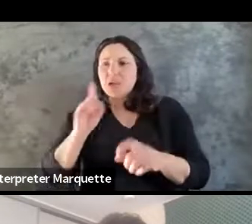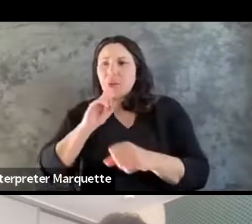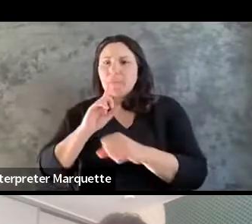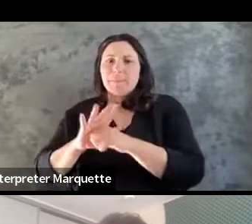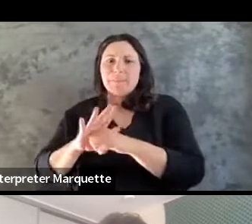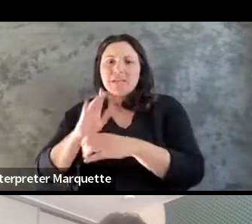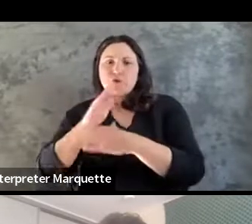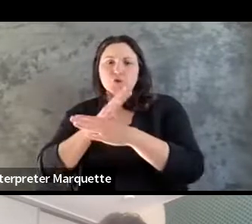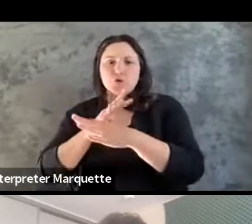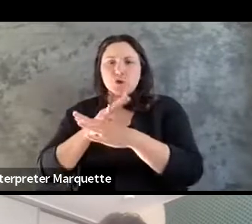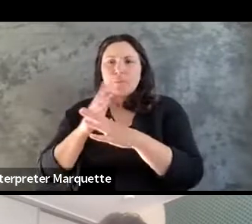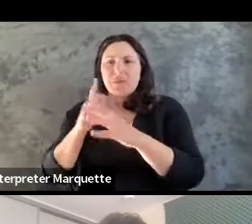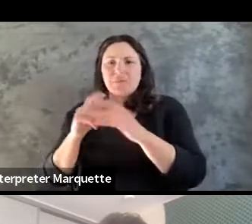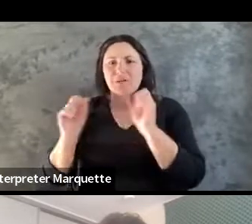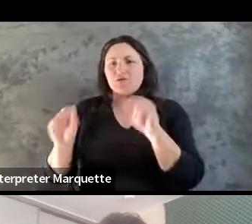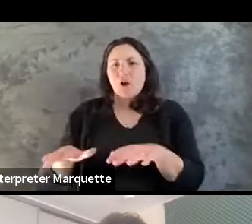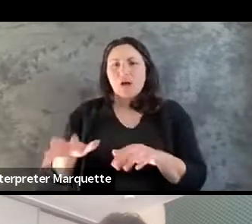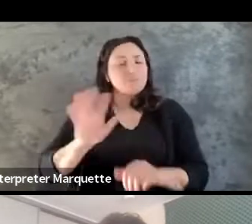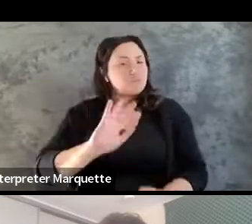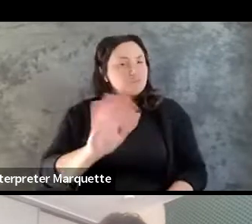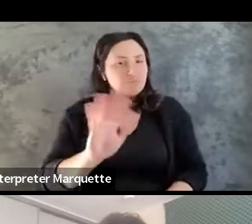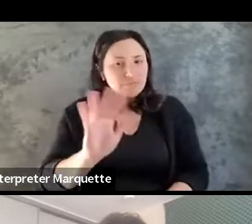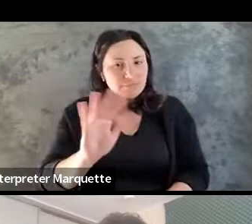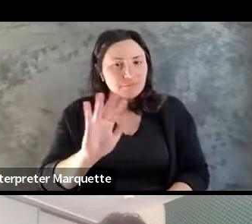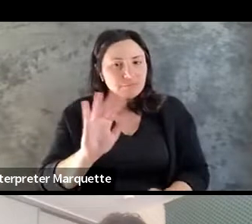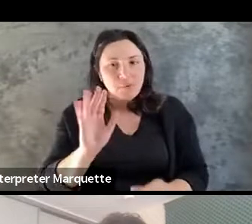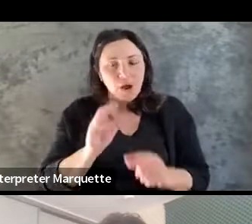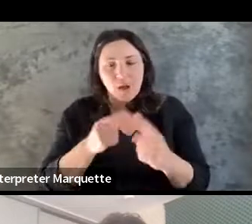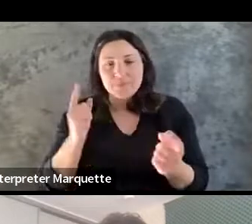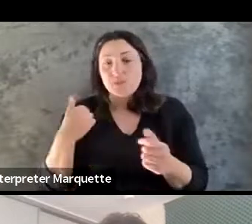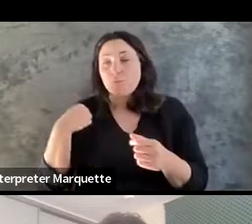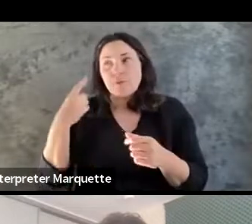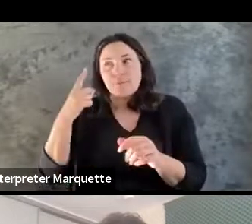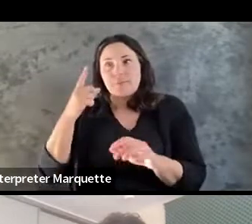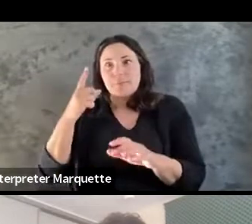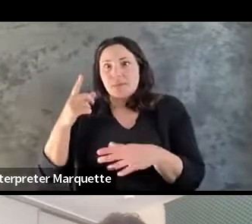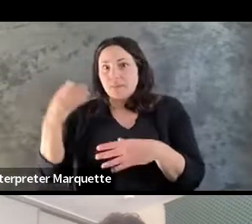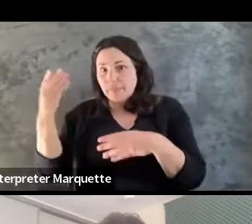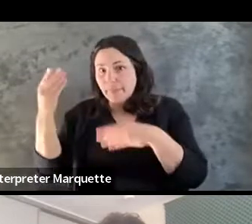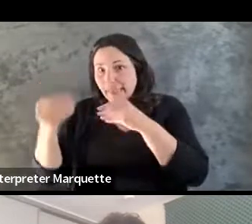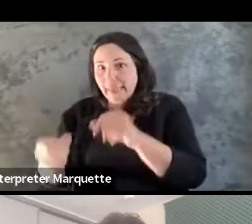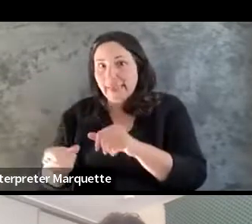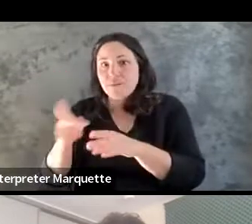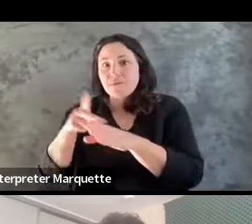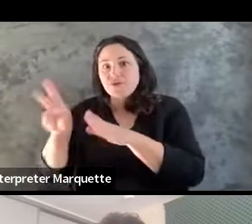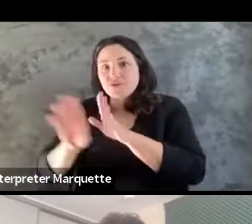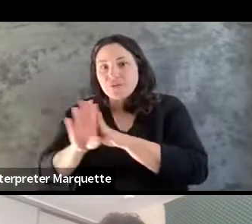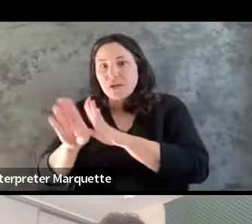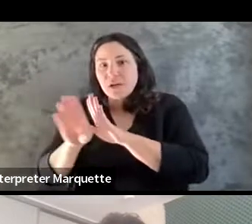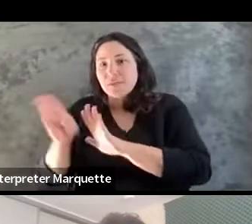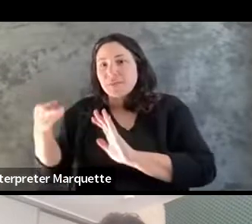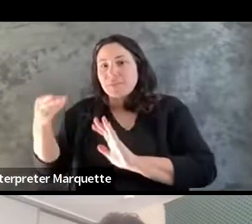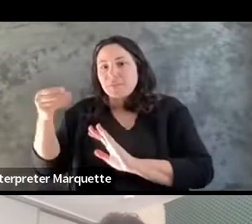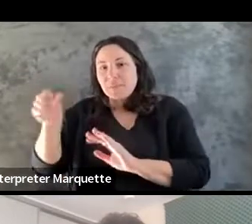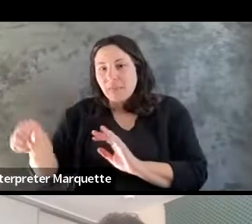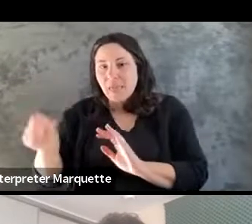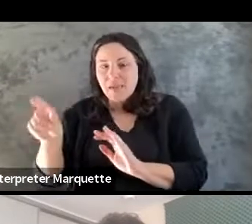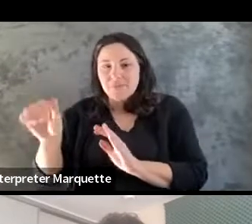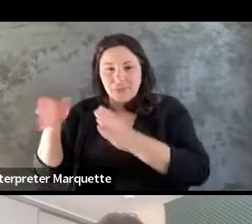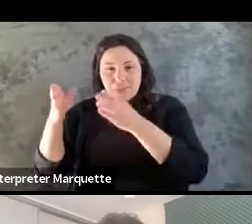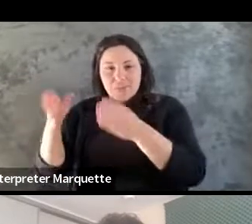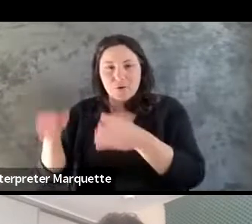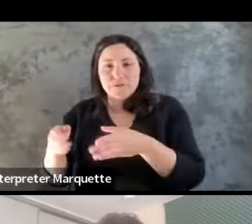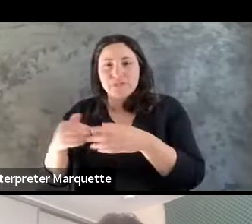German. It's actually quite the opposite. So we've been paying for a position, we've been paying for professional development, we've been keeping that relationship with the German